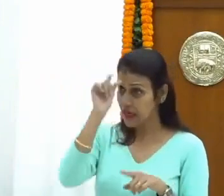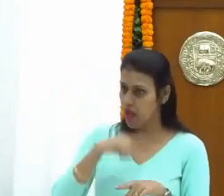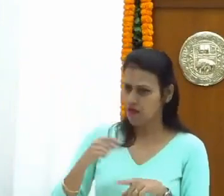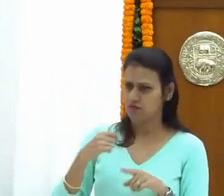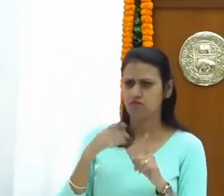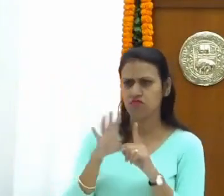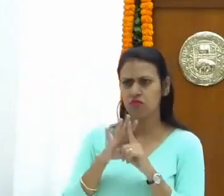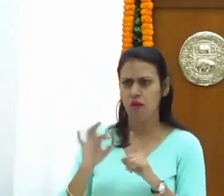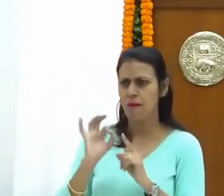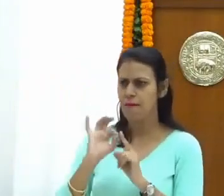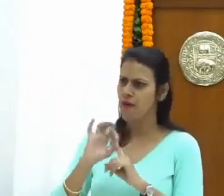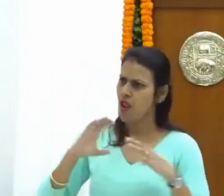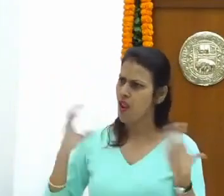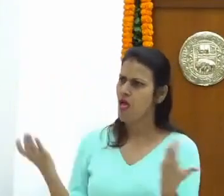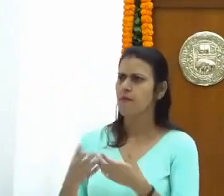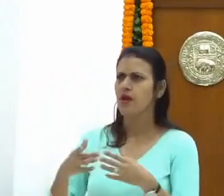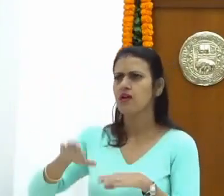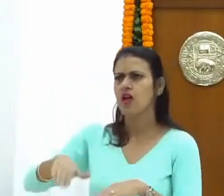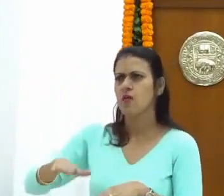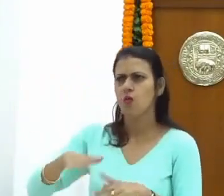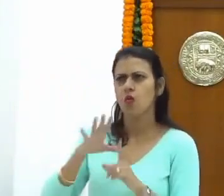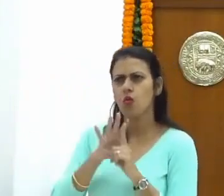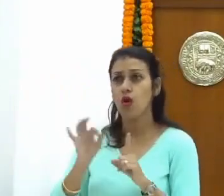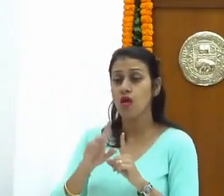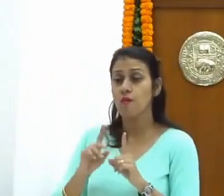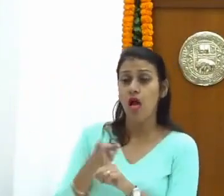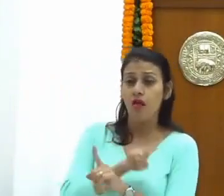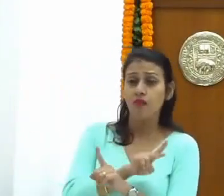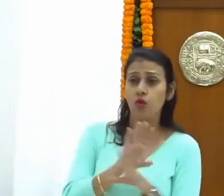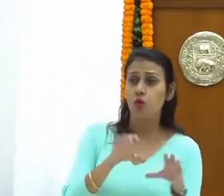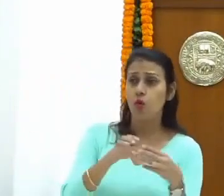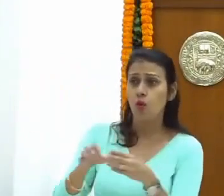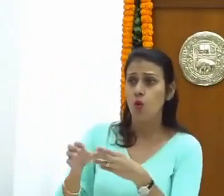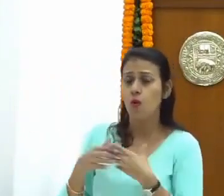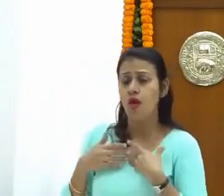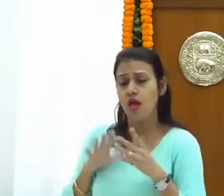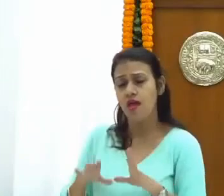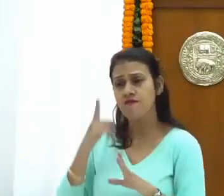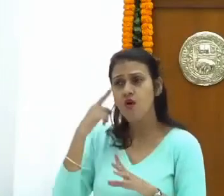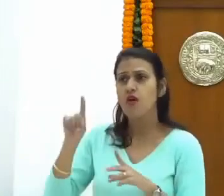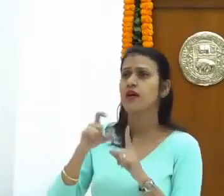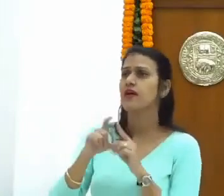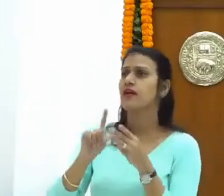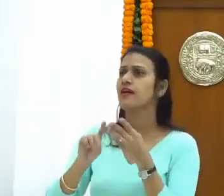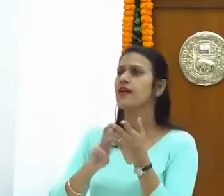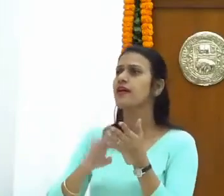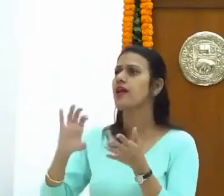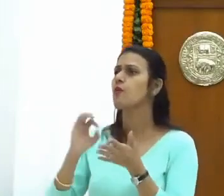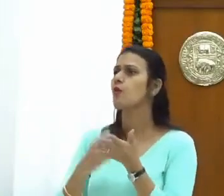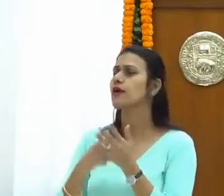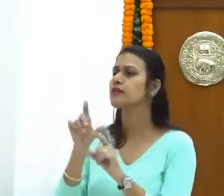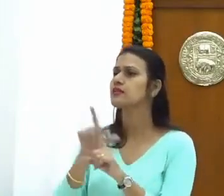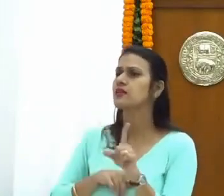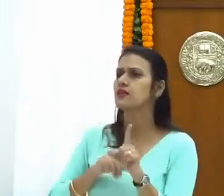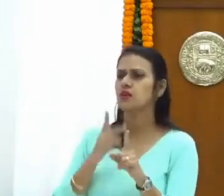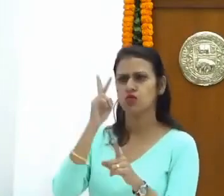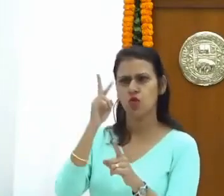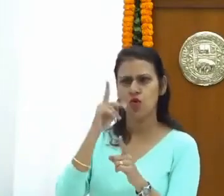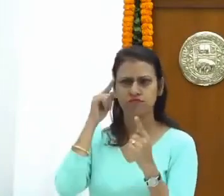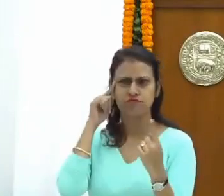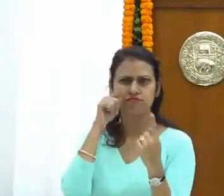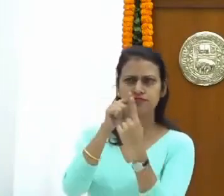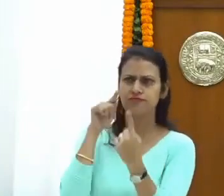democracy. But there could be another form of democracy also. If we see things only in these two aspects